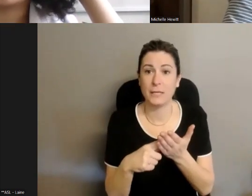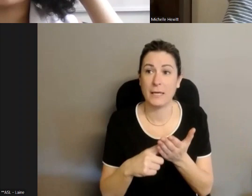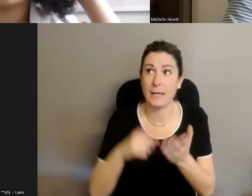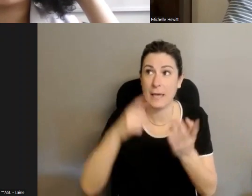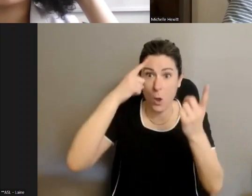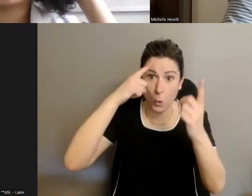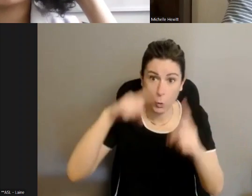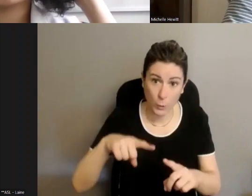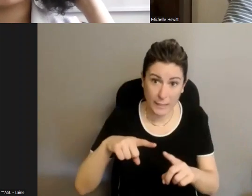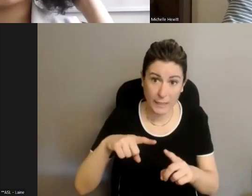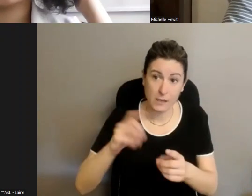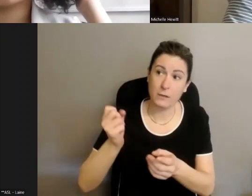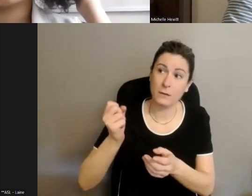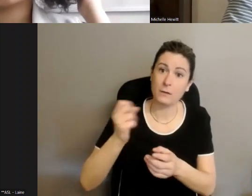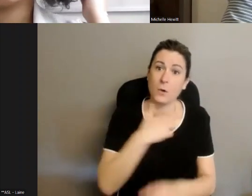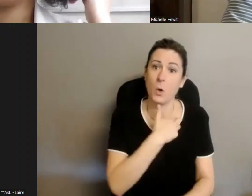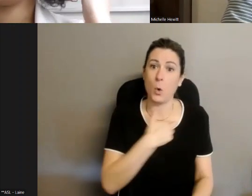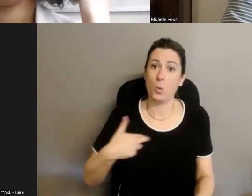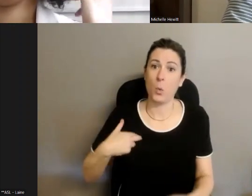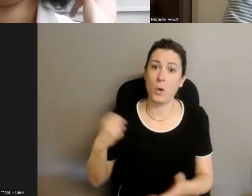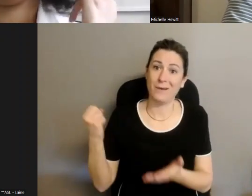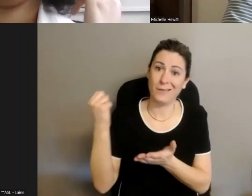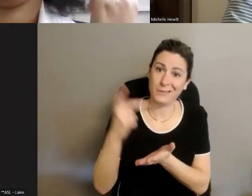important for so many reasons.